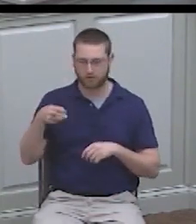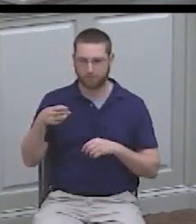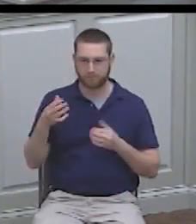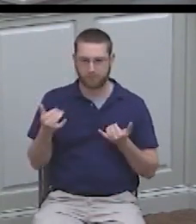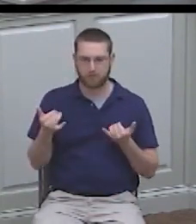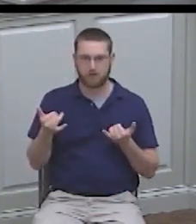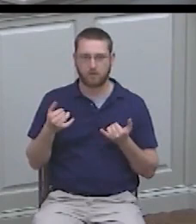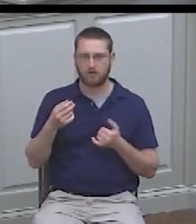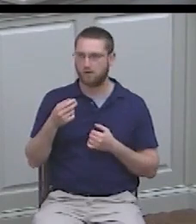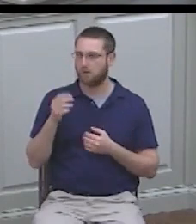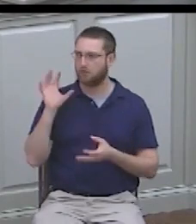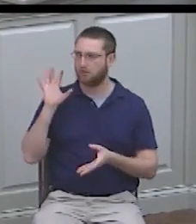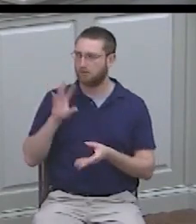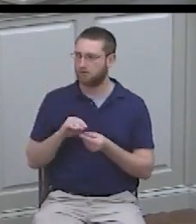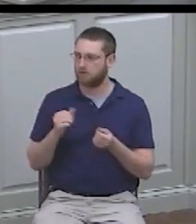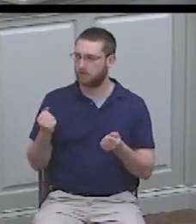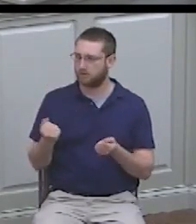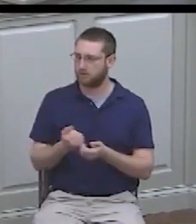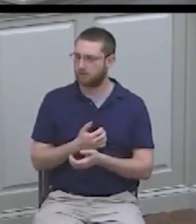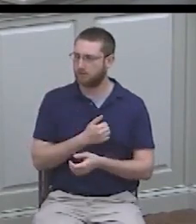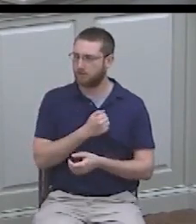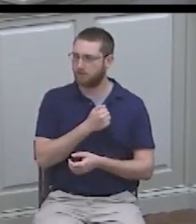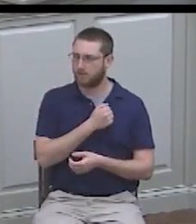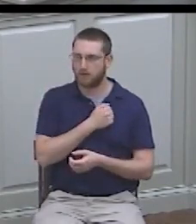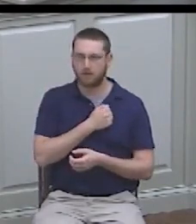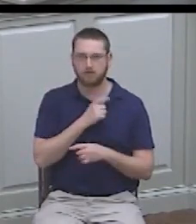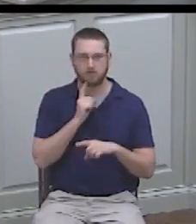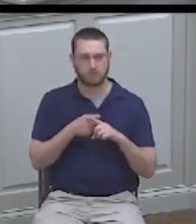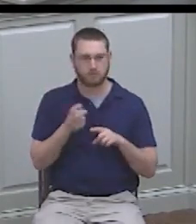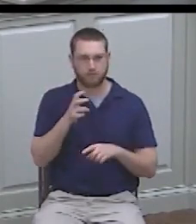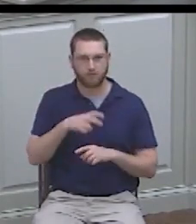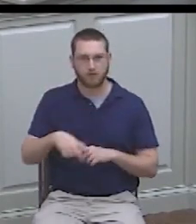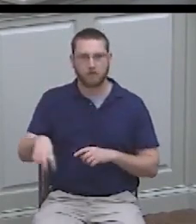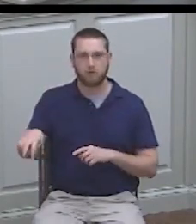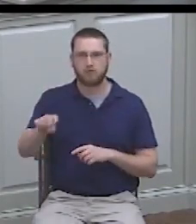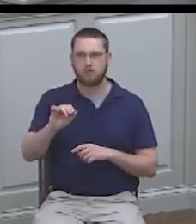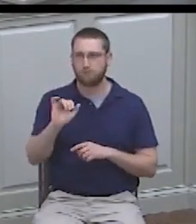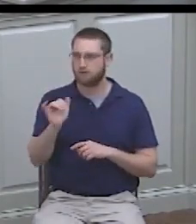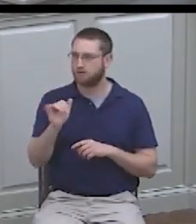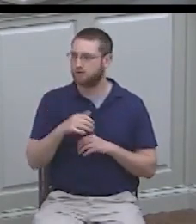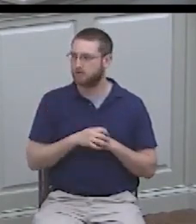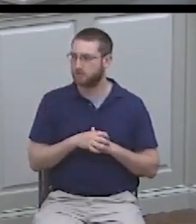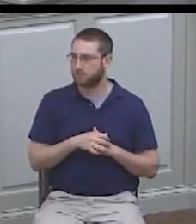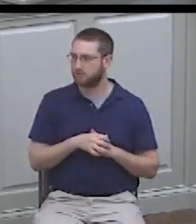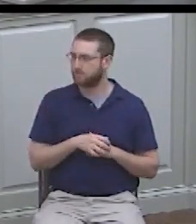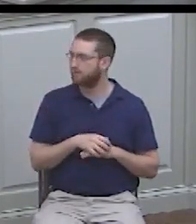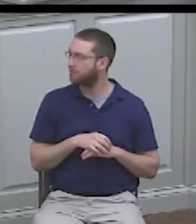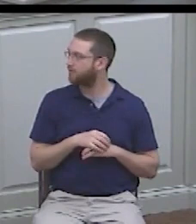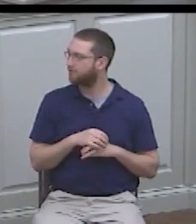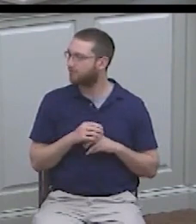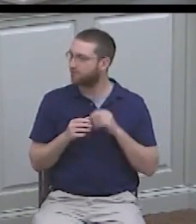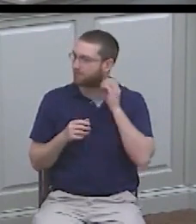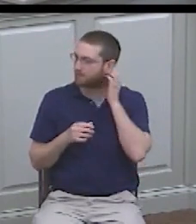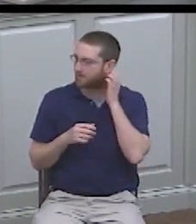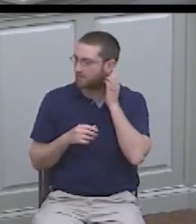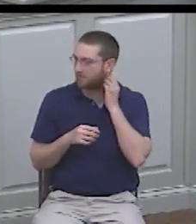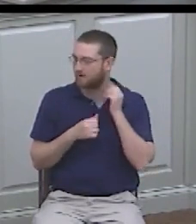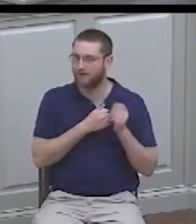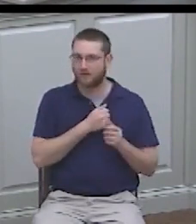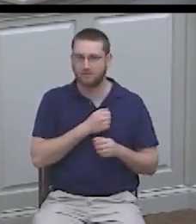to. What about the all-important field trip? Yeah, we took a field trip. Yep. Trip. That was the best part. All the way to Fort